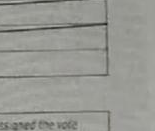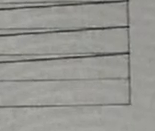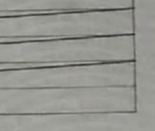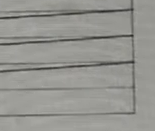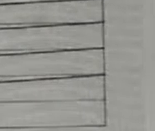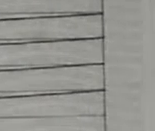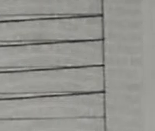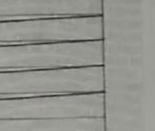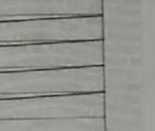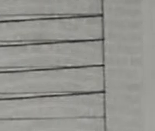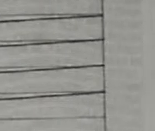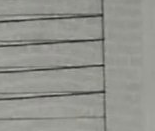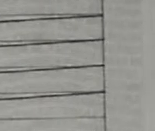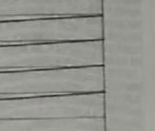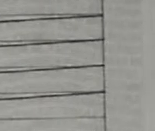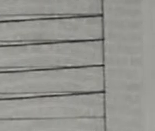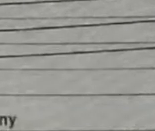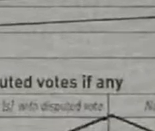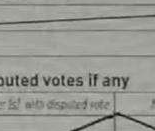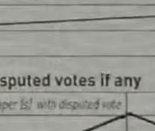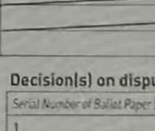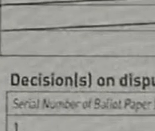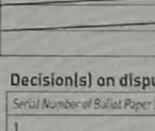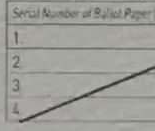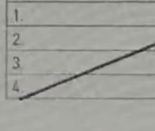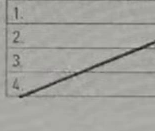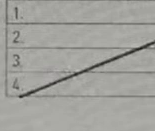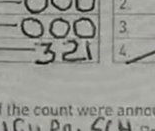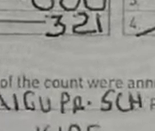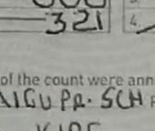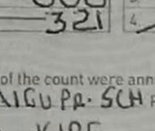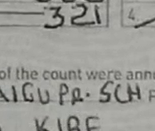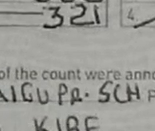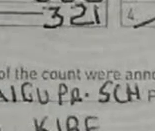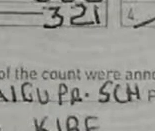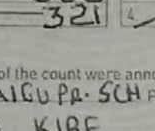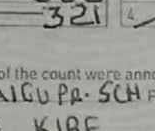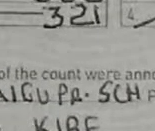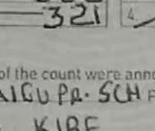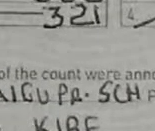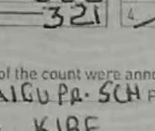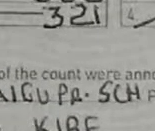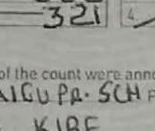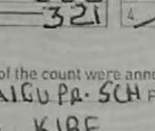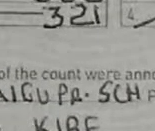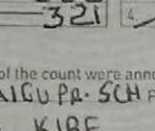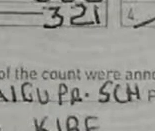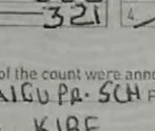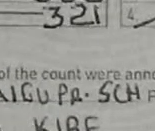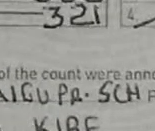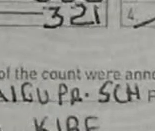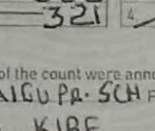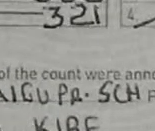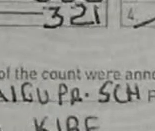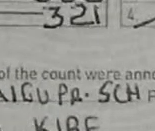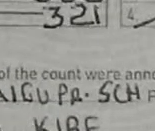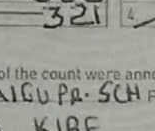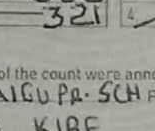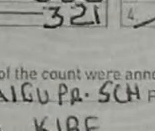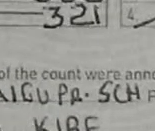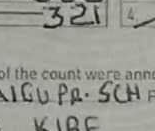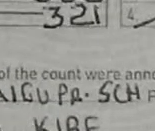The total votes cast according to this particular form is 321,